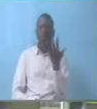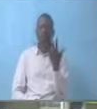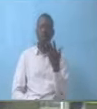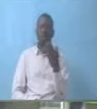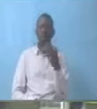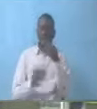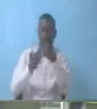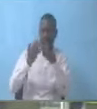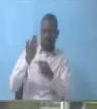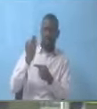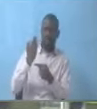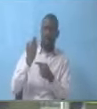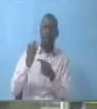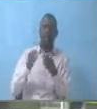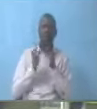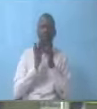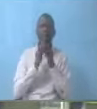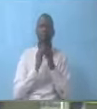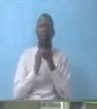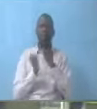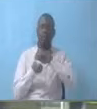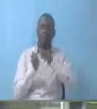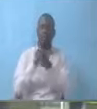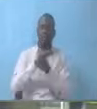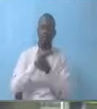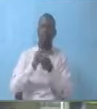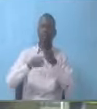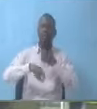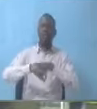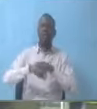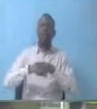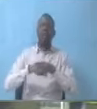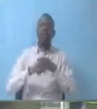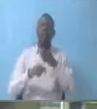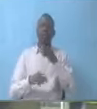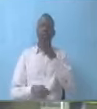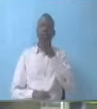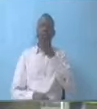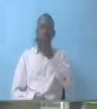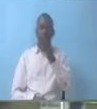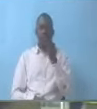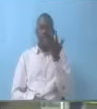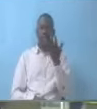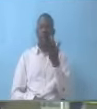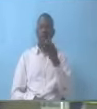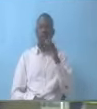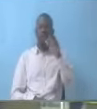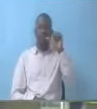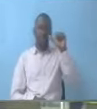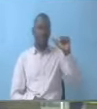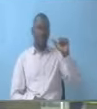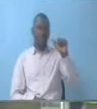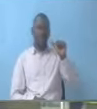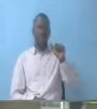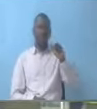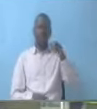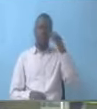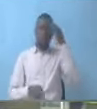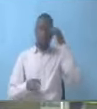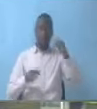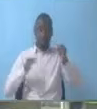says Amendment of Schedule 25A. The Attorney General may by order published in the